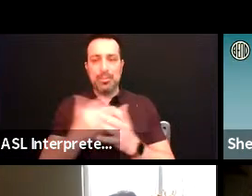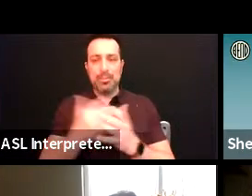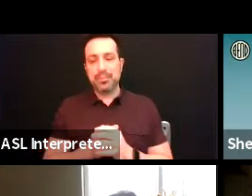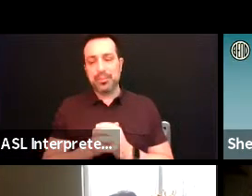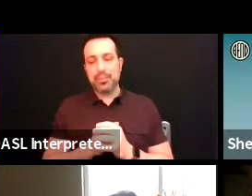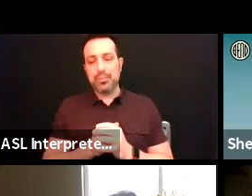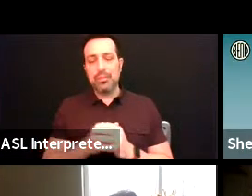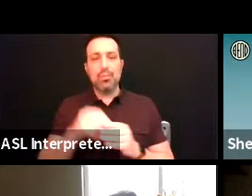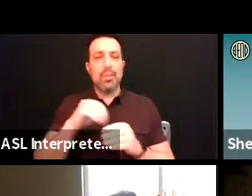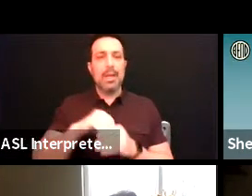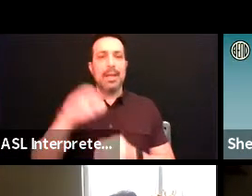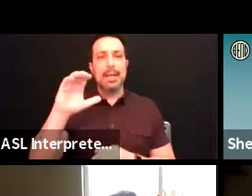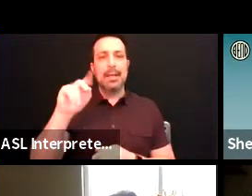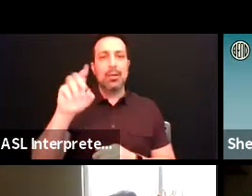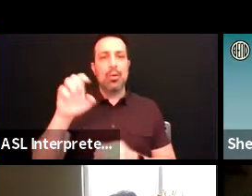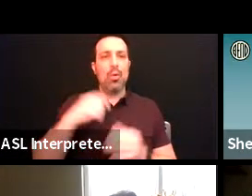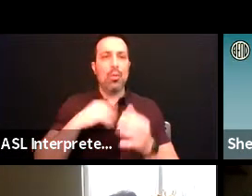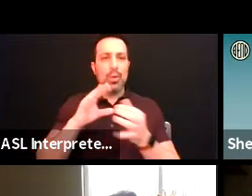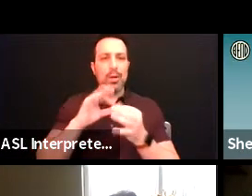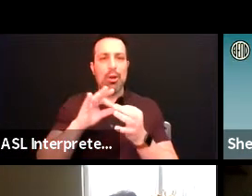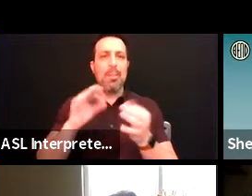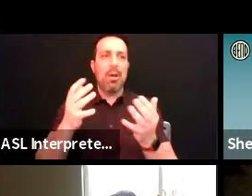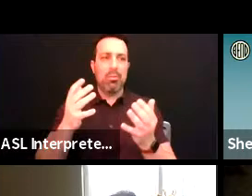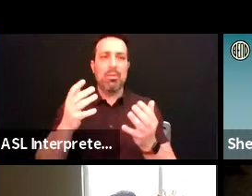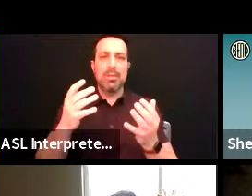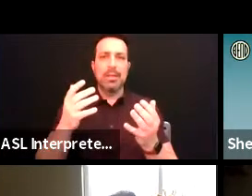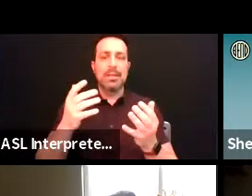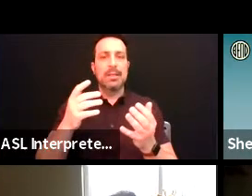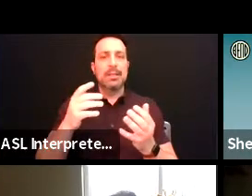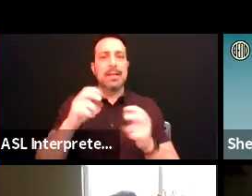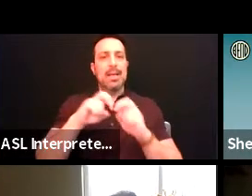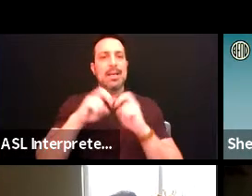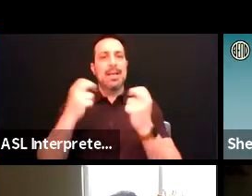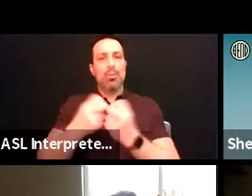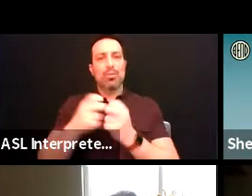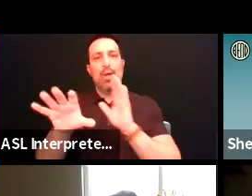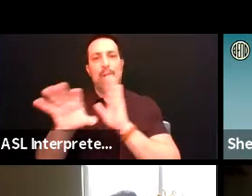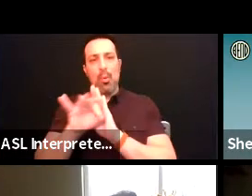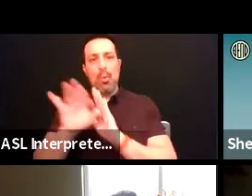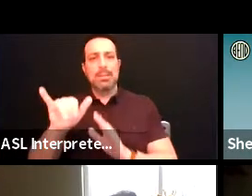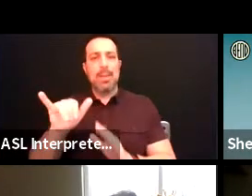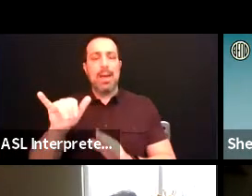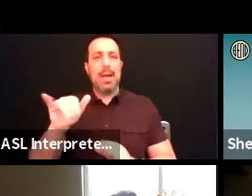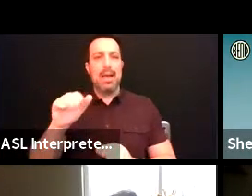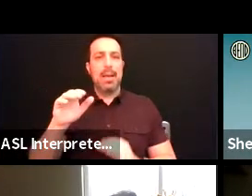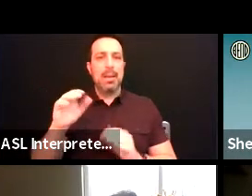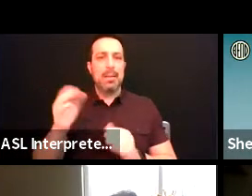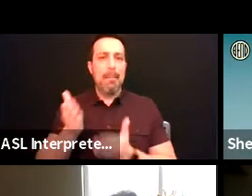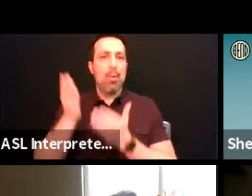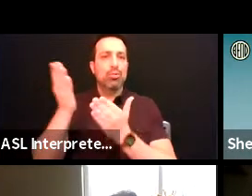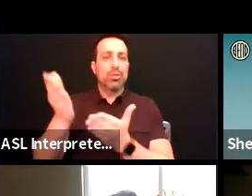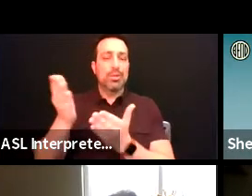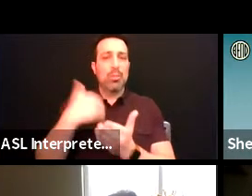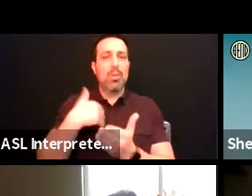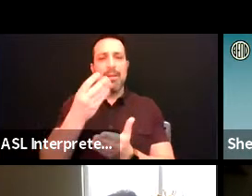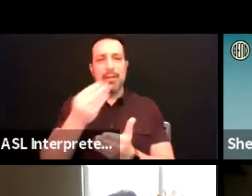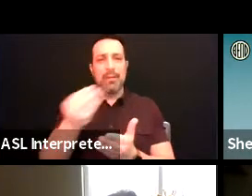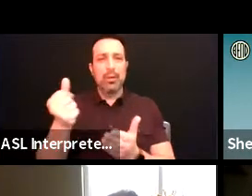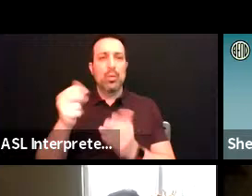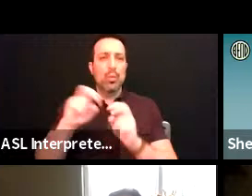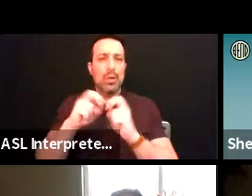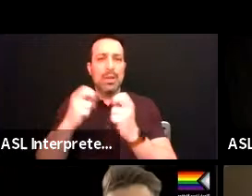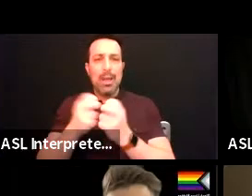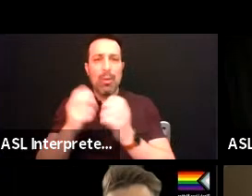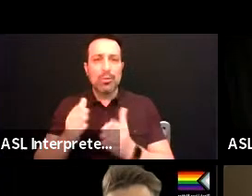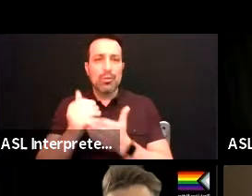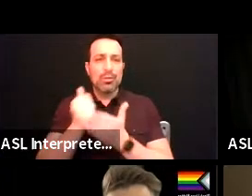in our code, we talk about having it, then we have the council appoints by motion, and we have a couple councilors help the mayor make that